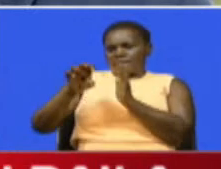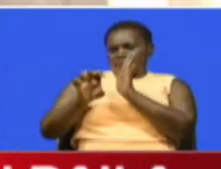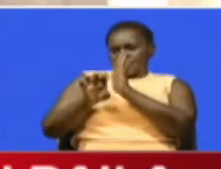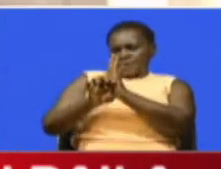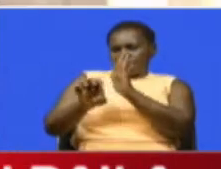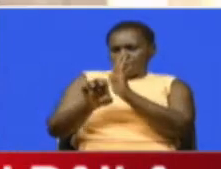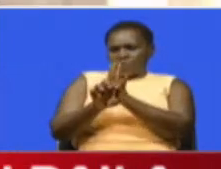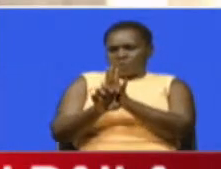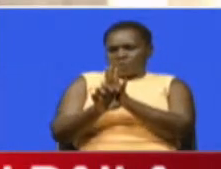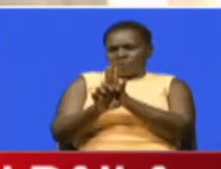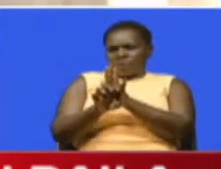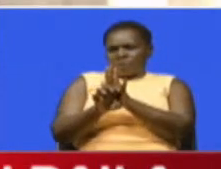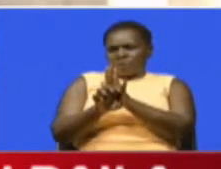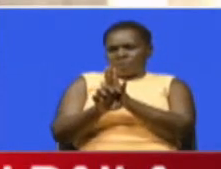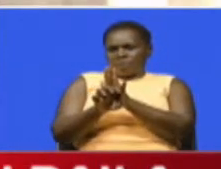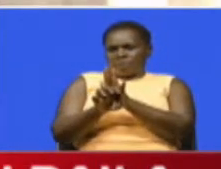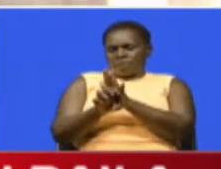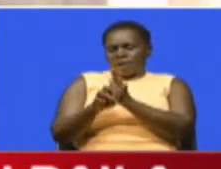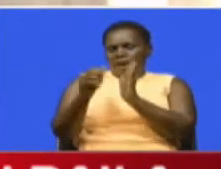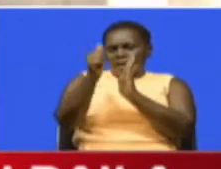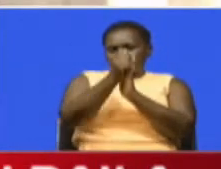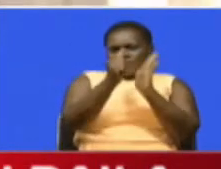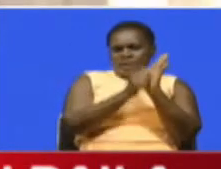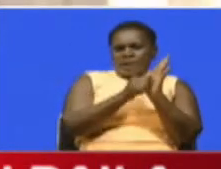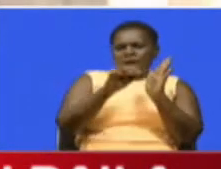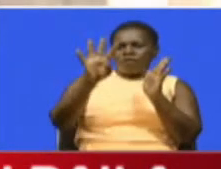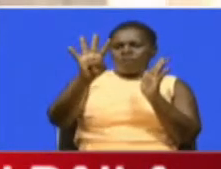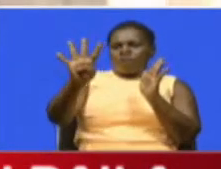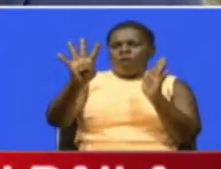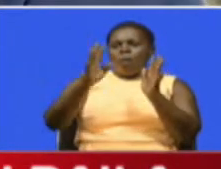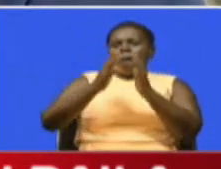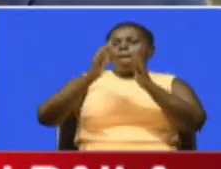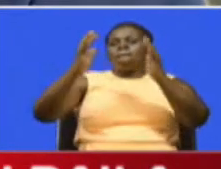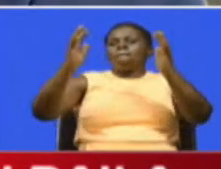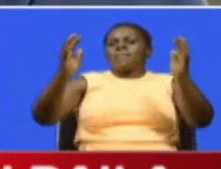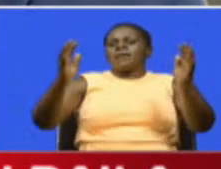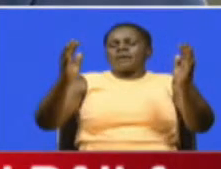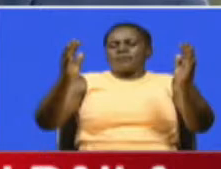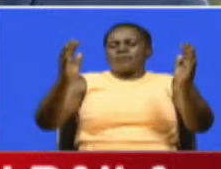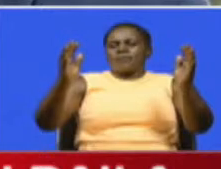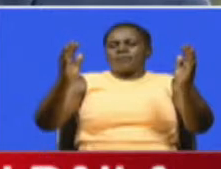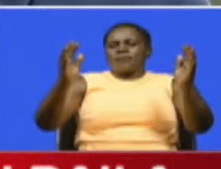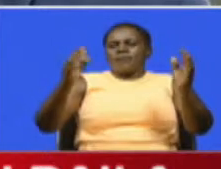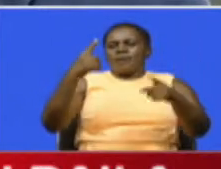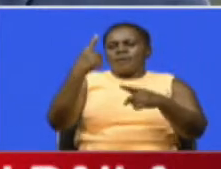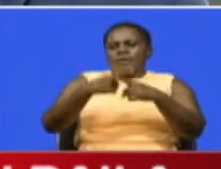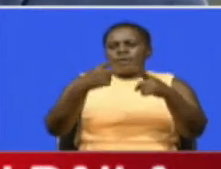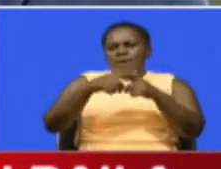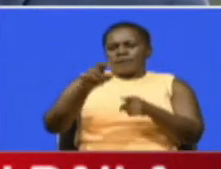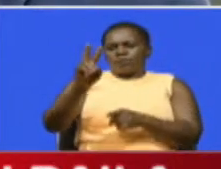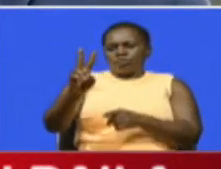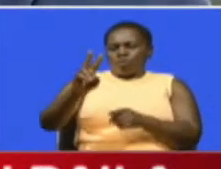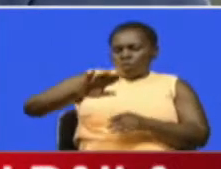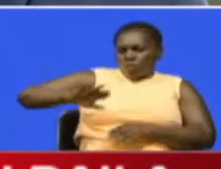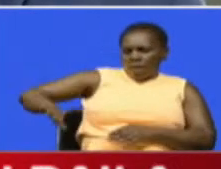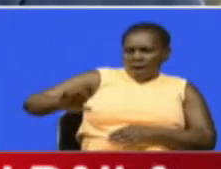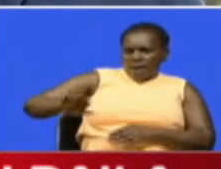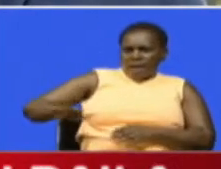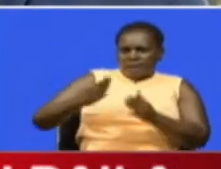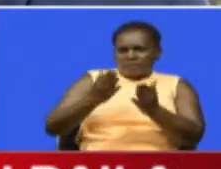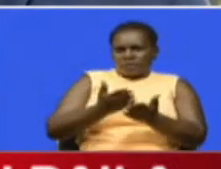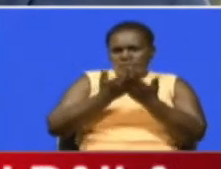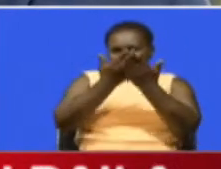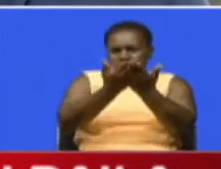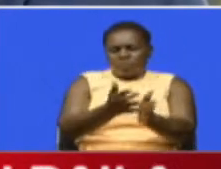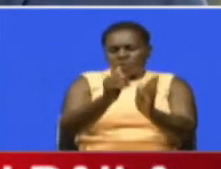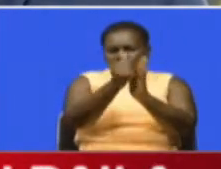example, a big four agenda. And they have 2 more years left to deliver on that